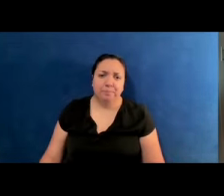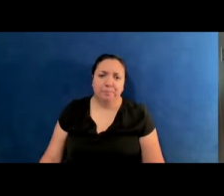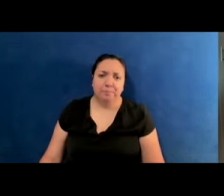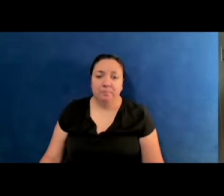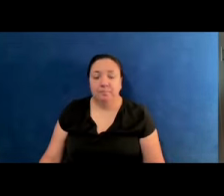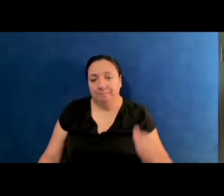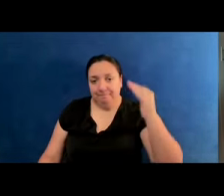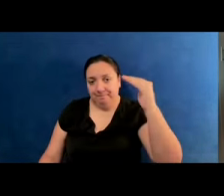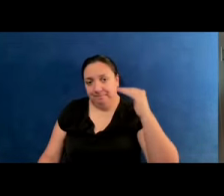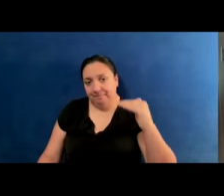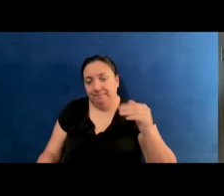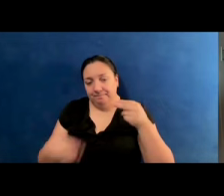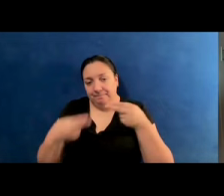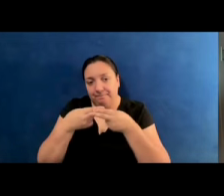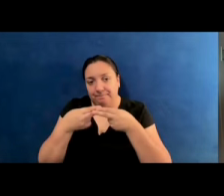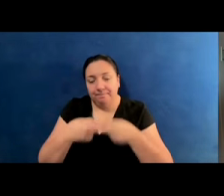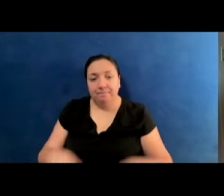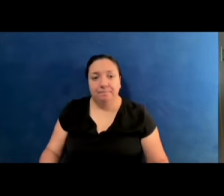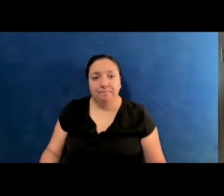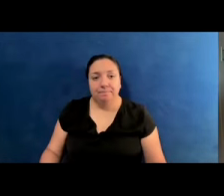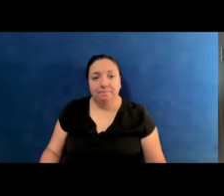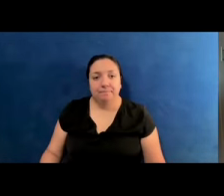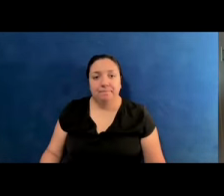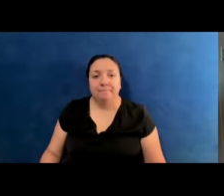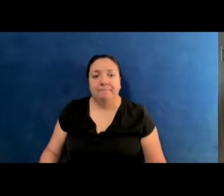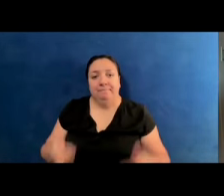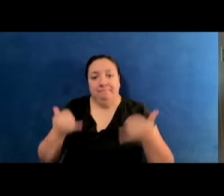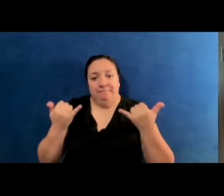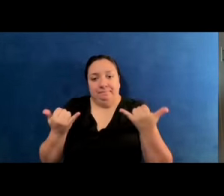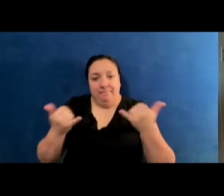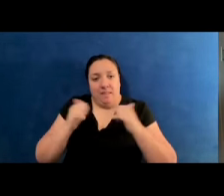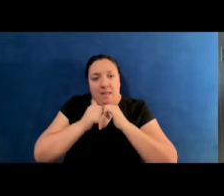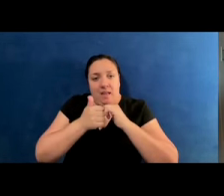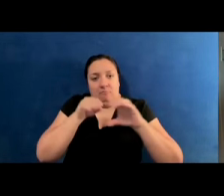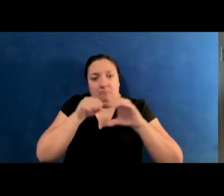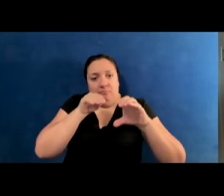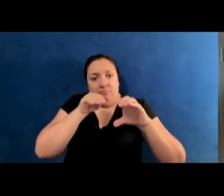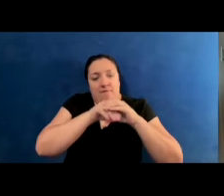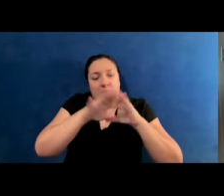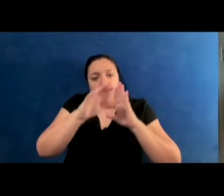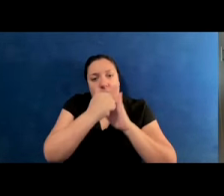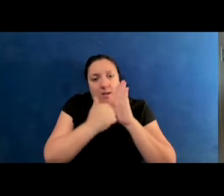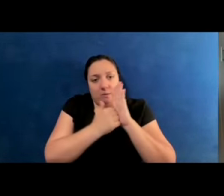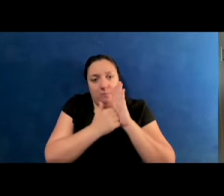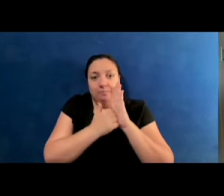We could go to the next slide. Now we're going to be moving on to just funding the